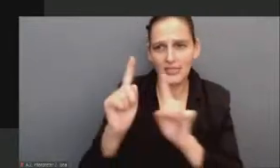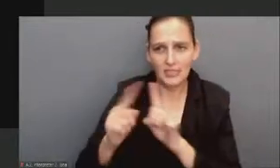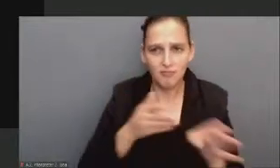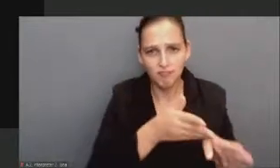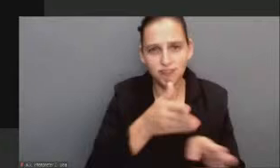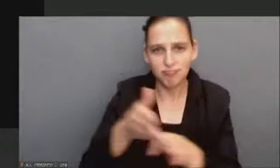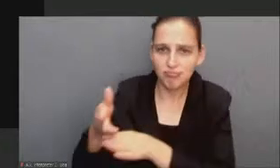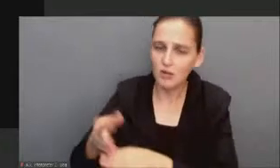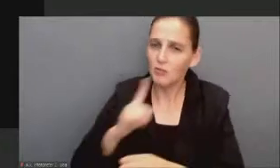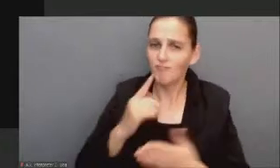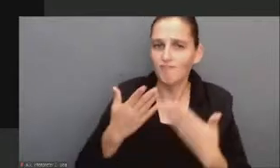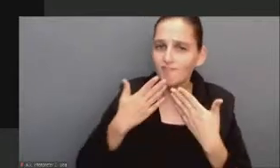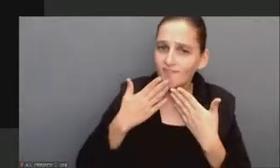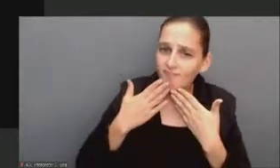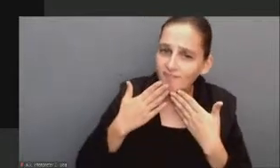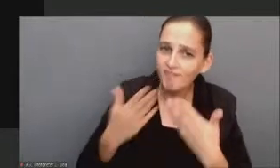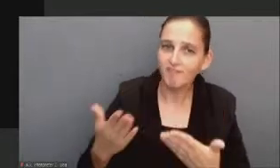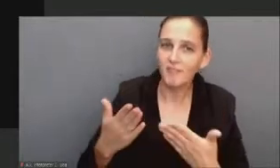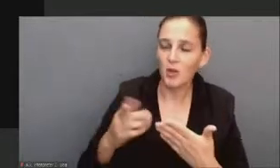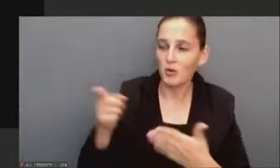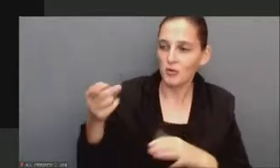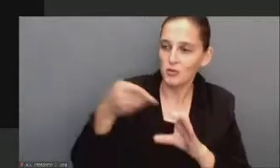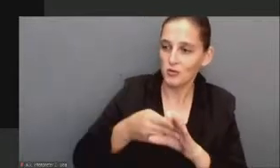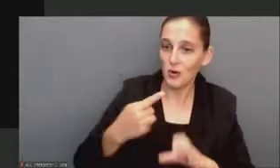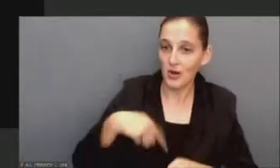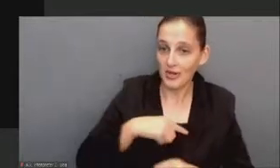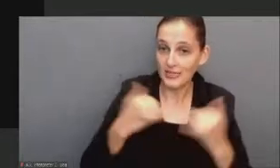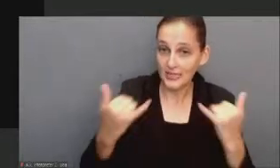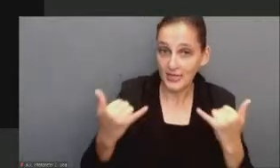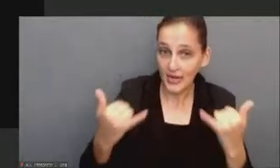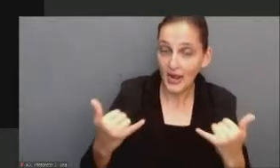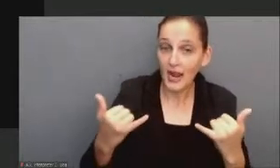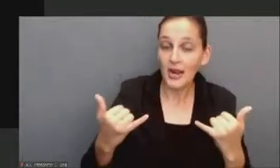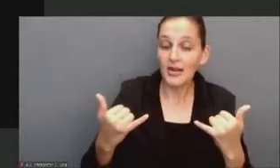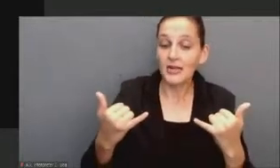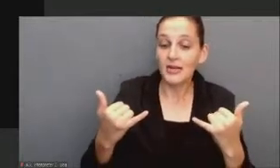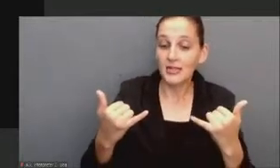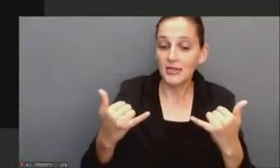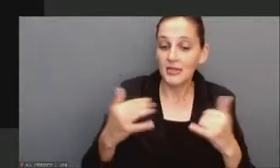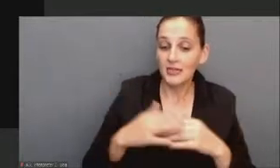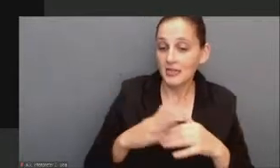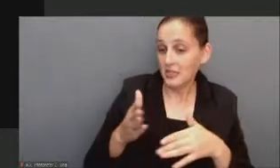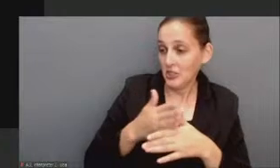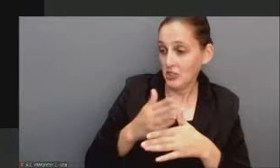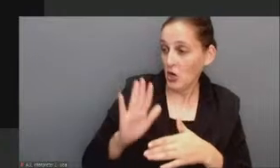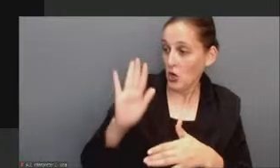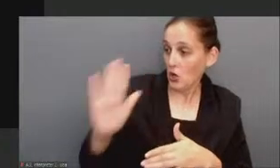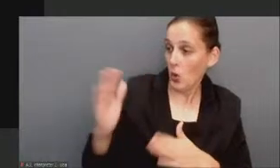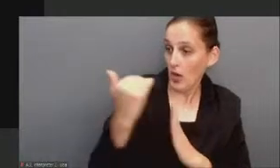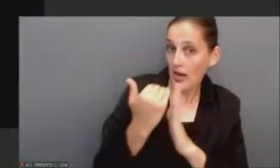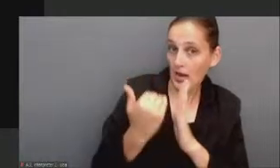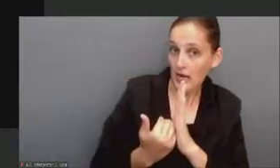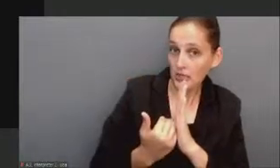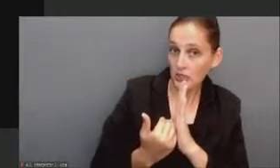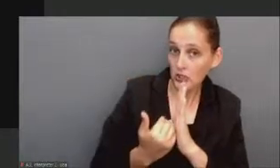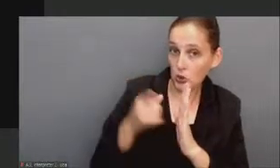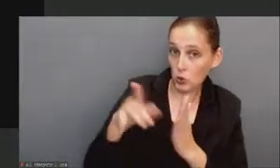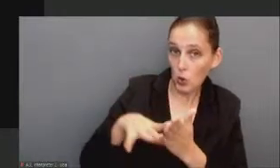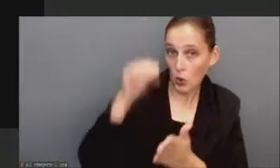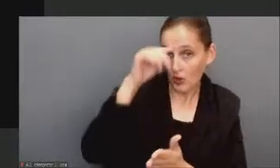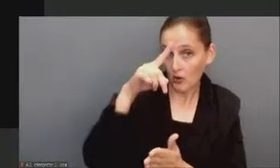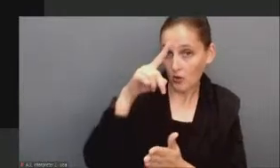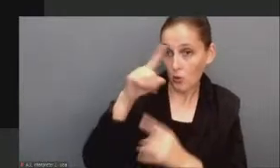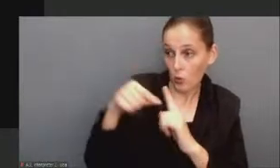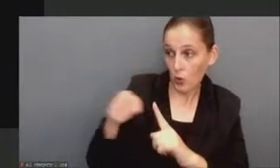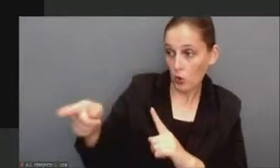so grateful that you are joining us here today to share your lessons learned from being sick